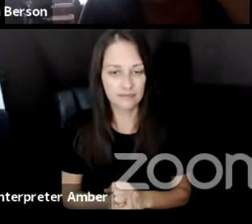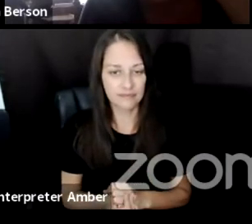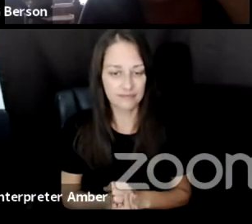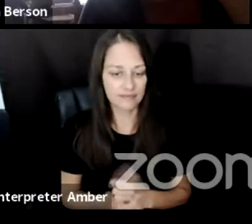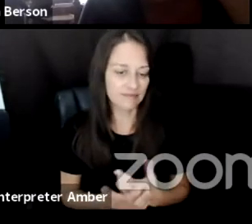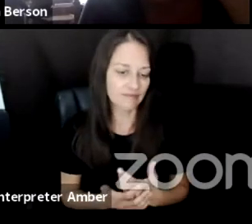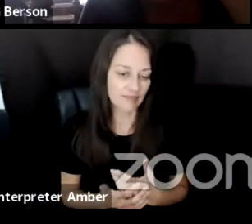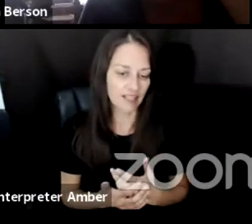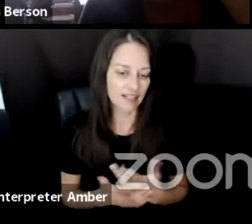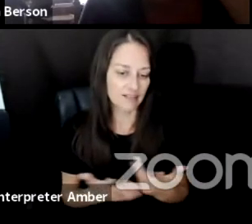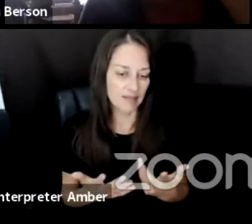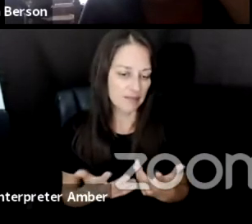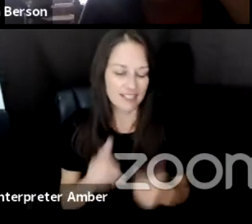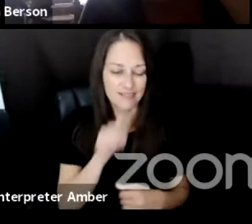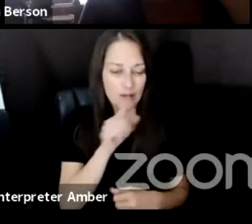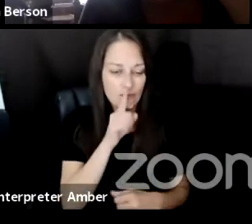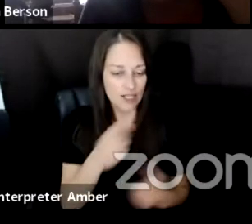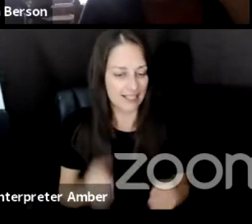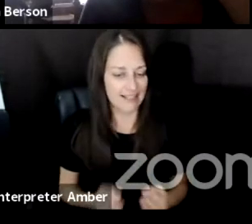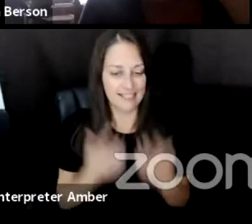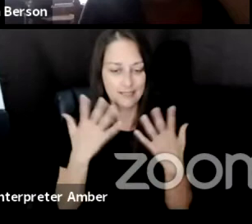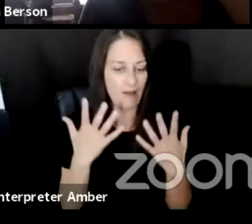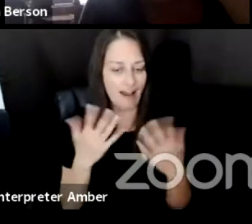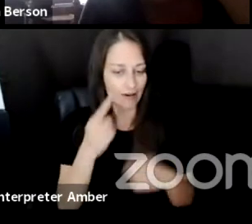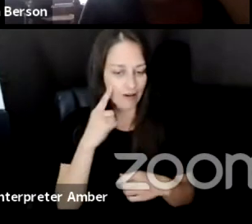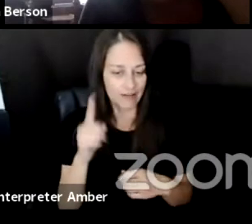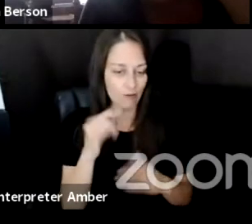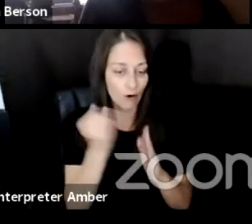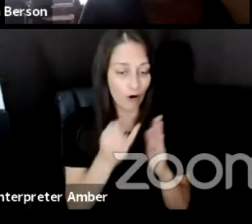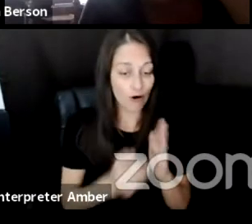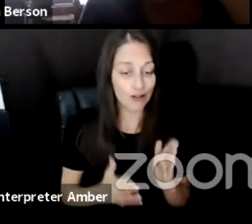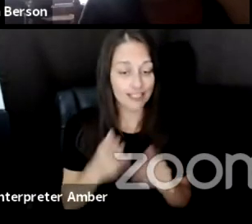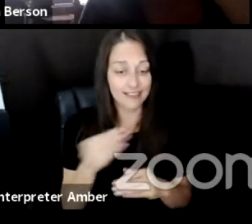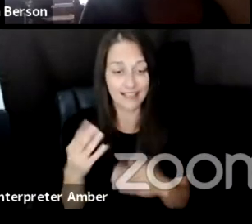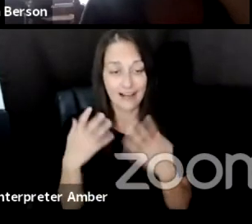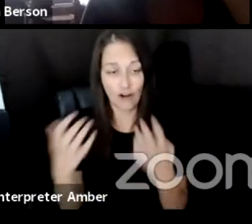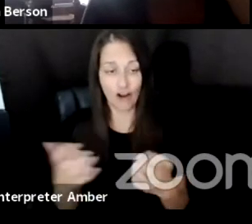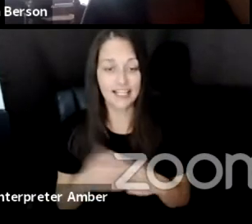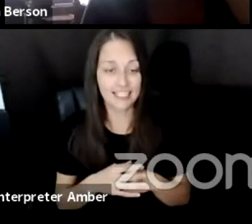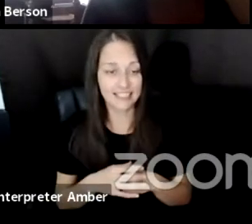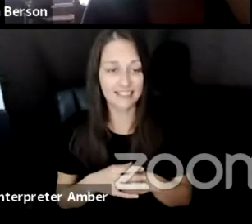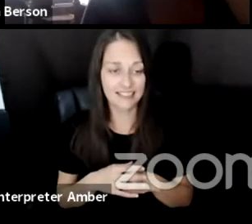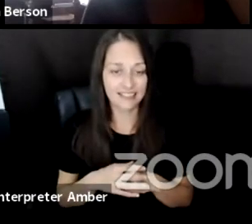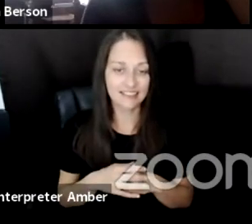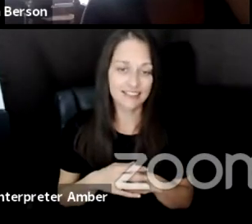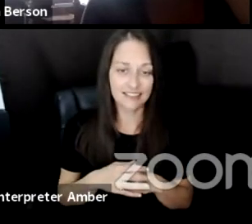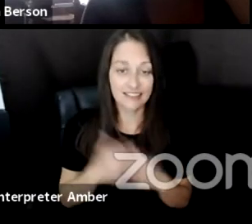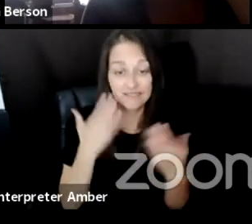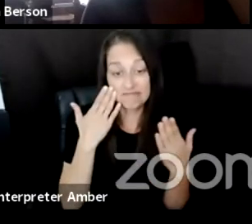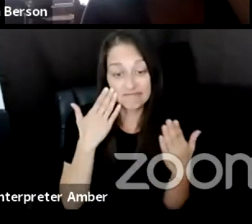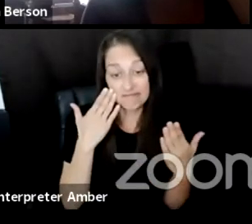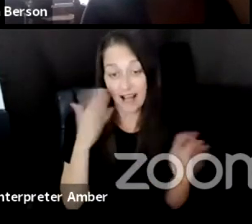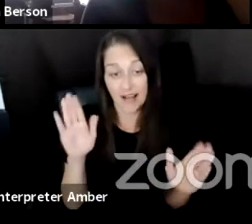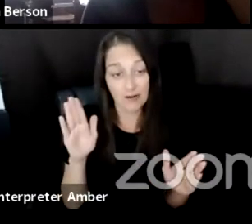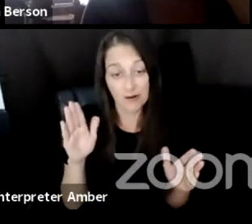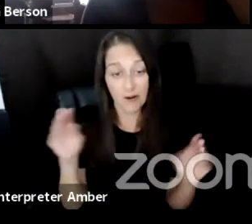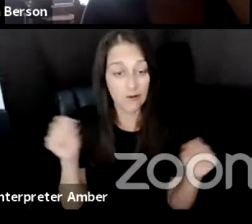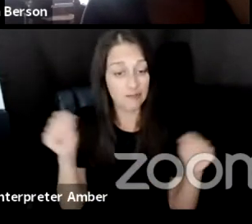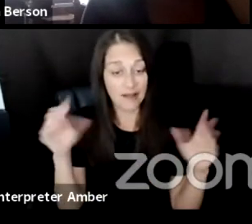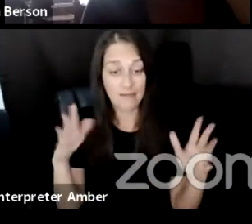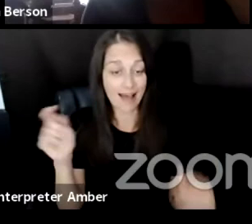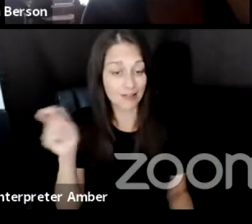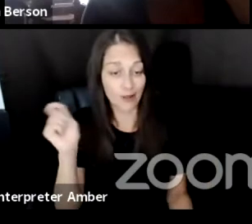inspiring to both artists and audience members. I don't know magic wand, you